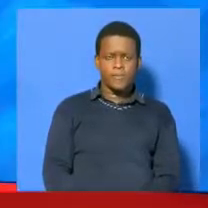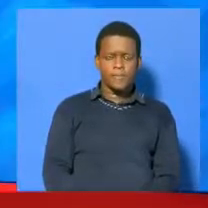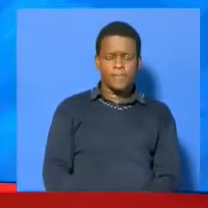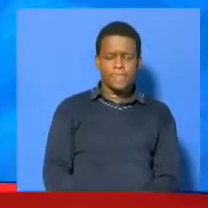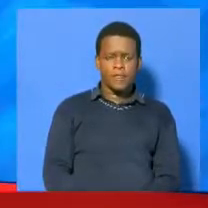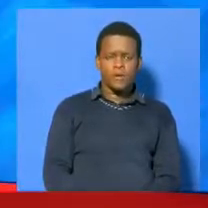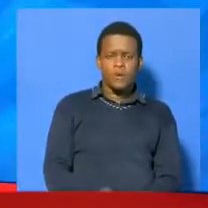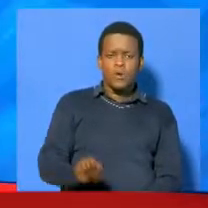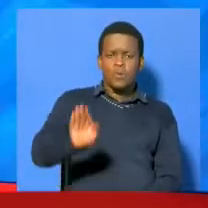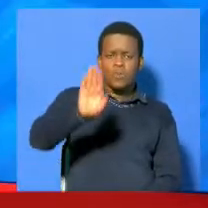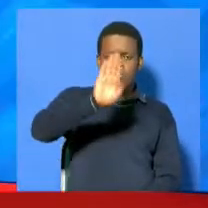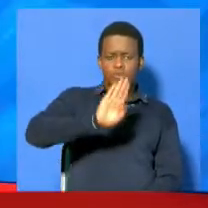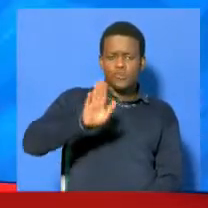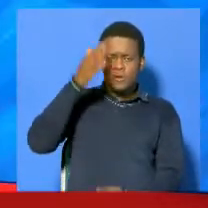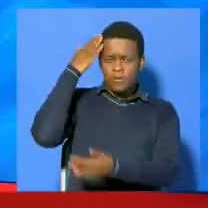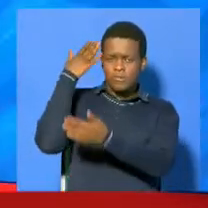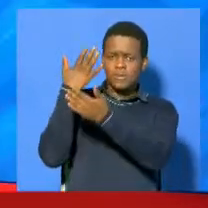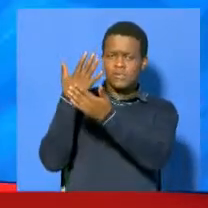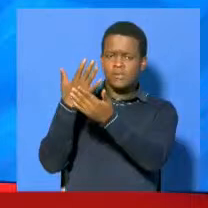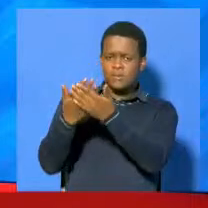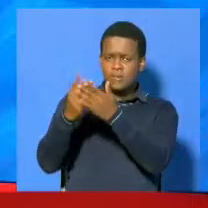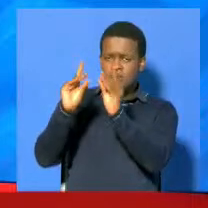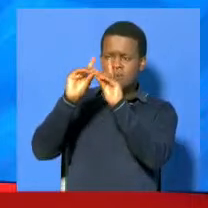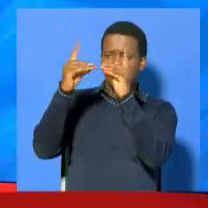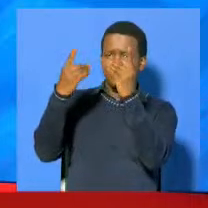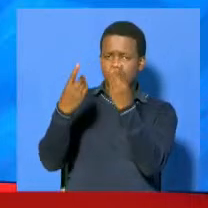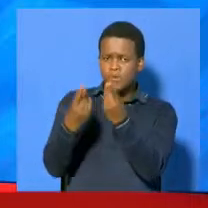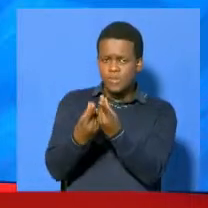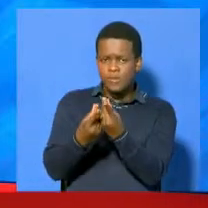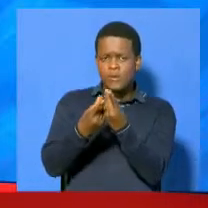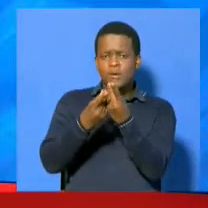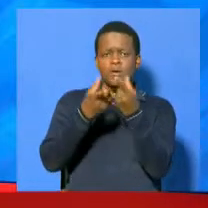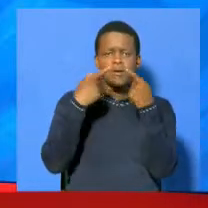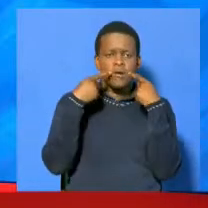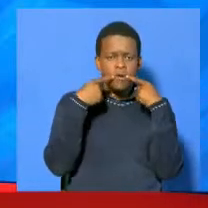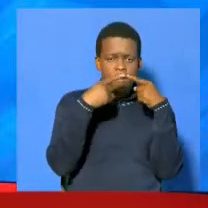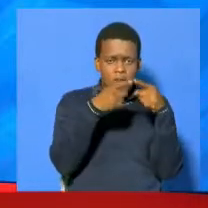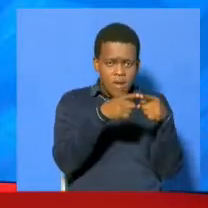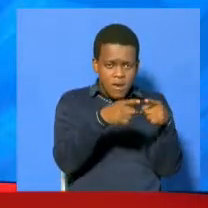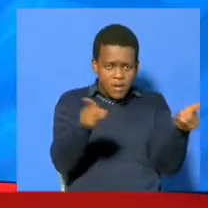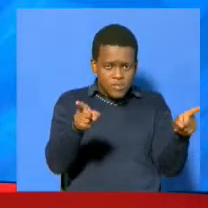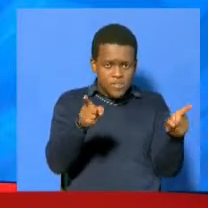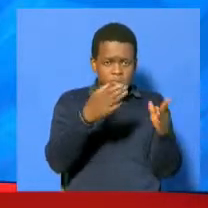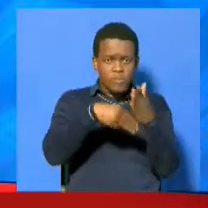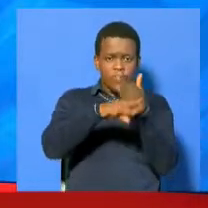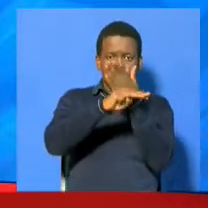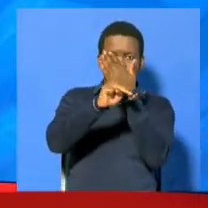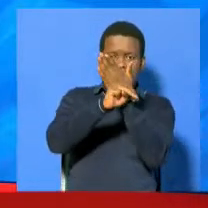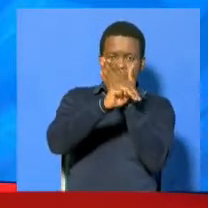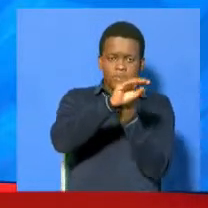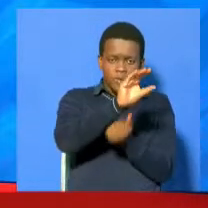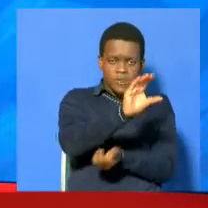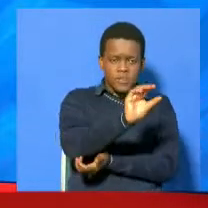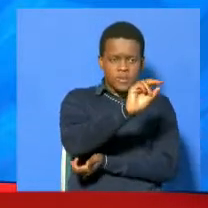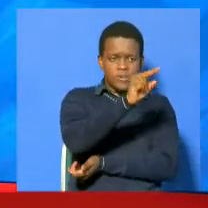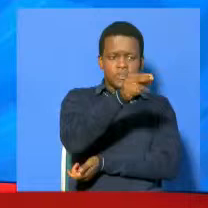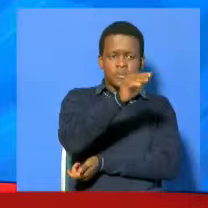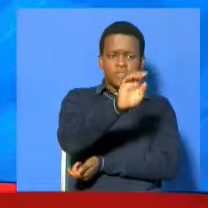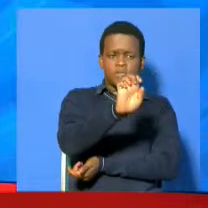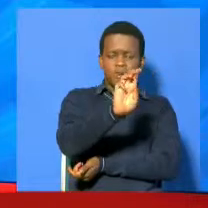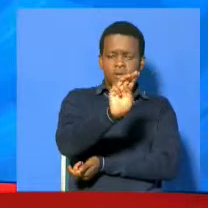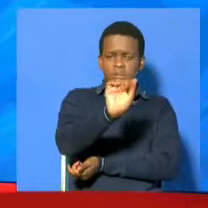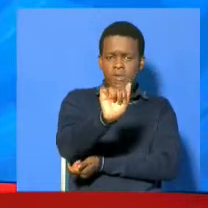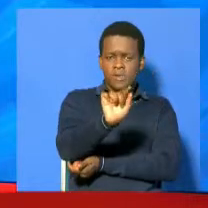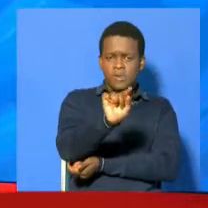Botswana Prison Service has introduced the Chema Chema program to inmates with the aim of enhancing